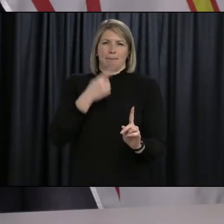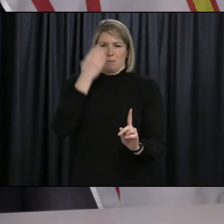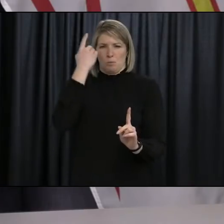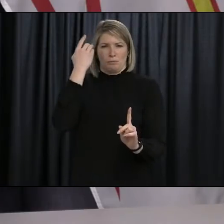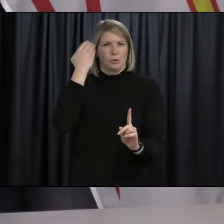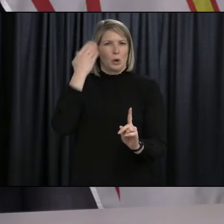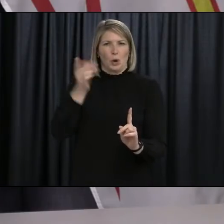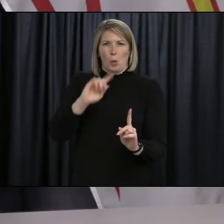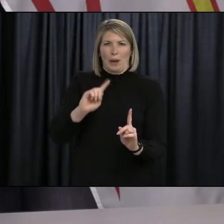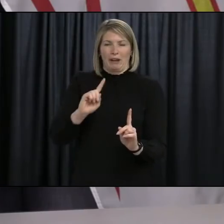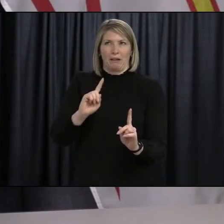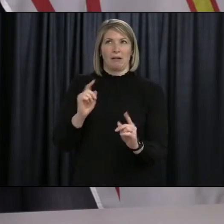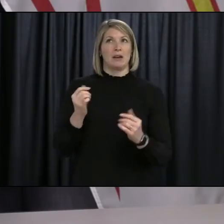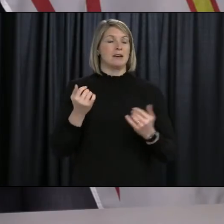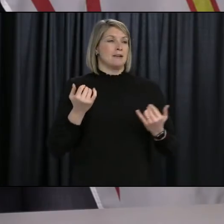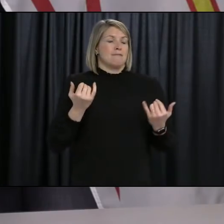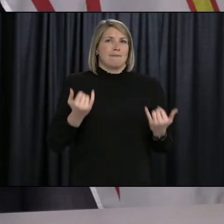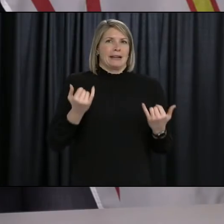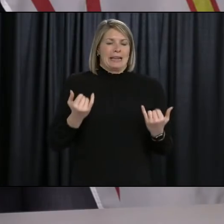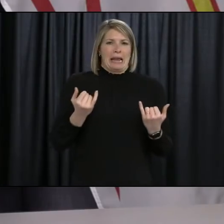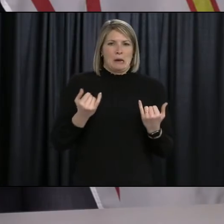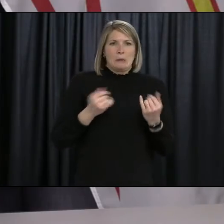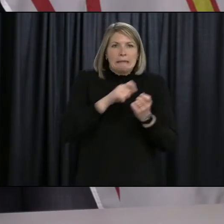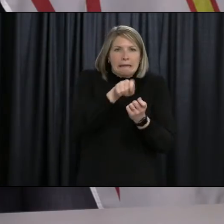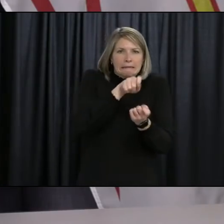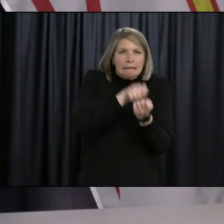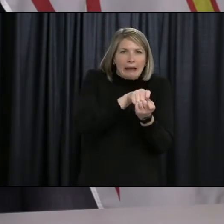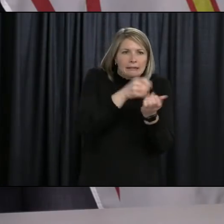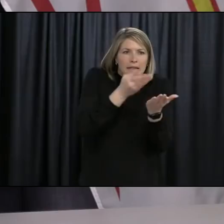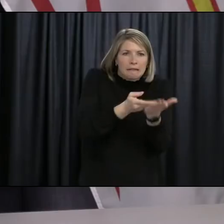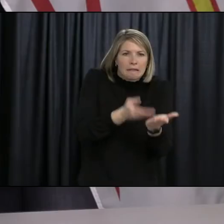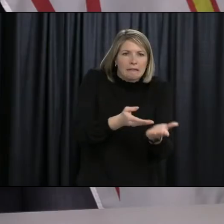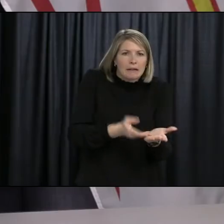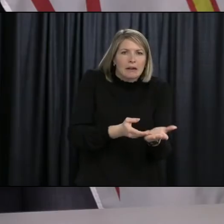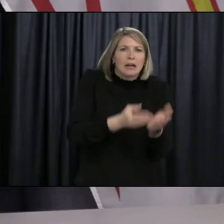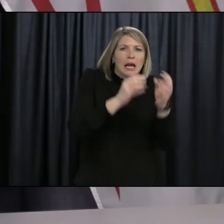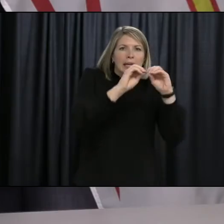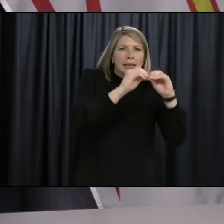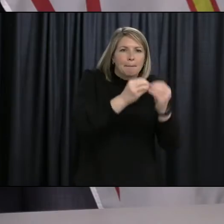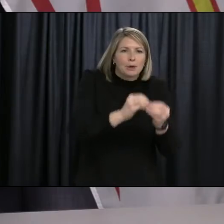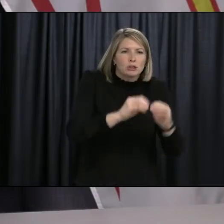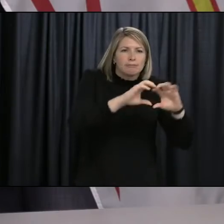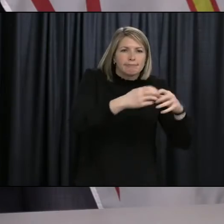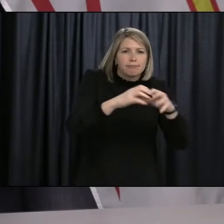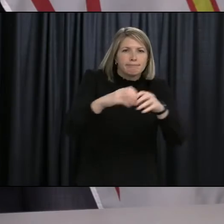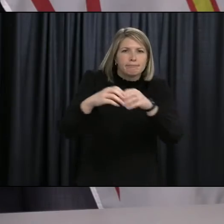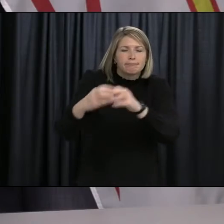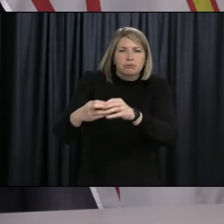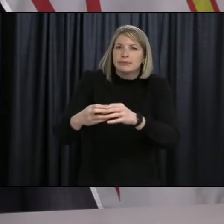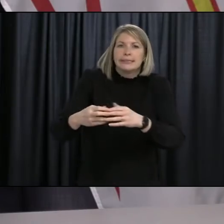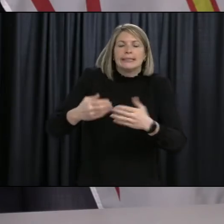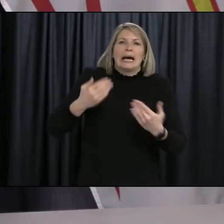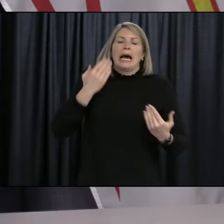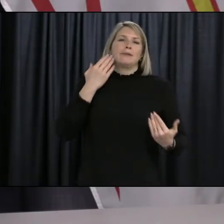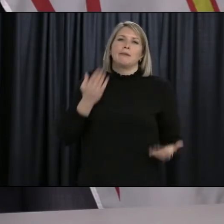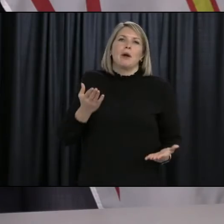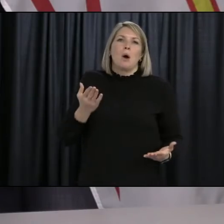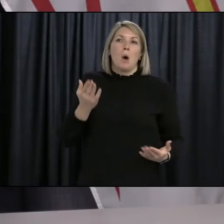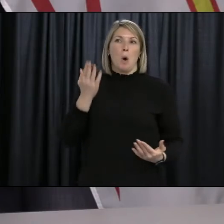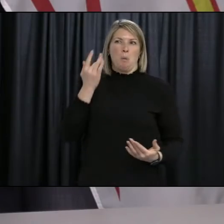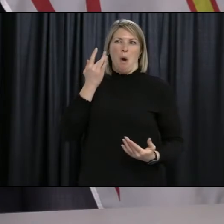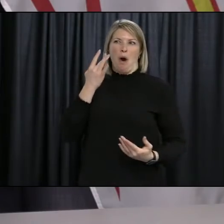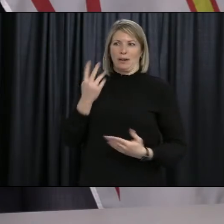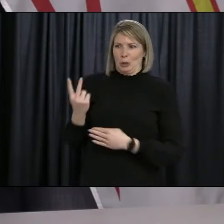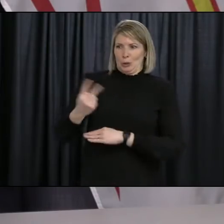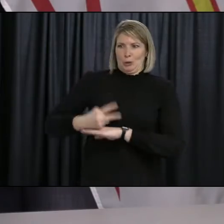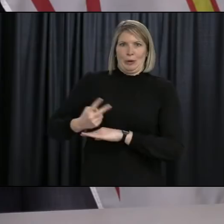So I don't have that breakdown right now. It's still, as I said, still very early days, and Eastern Health is just trying to trace as